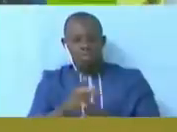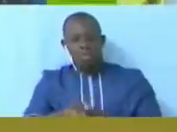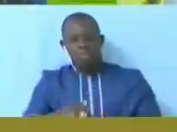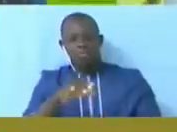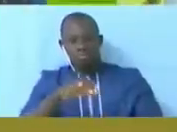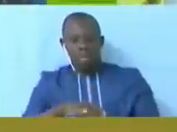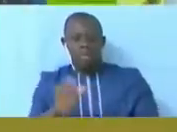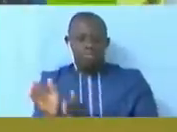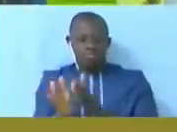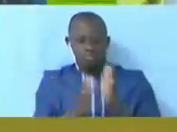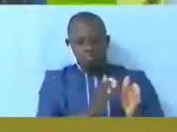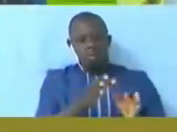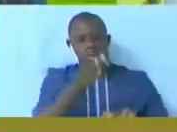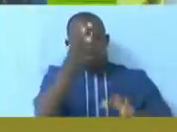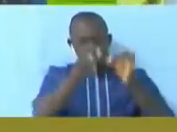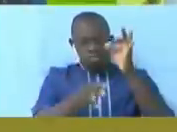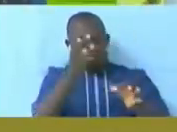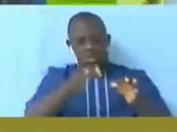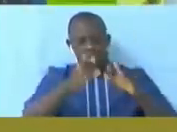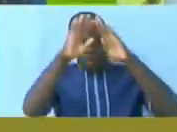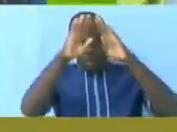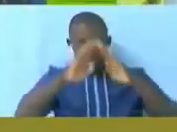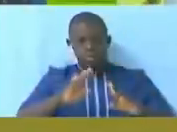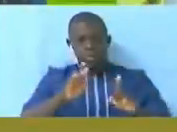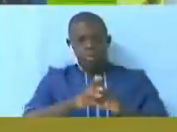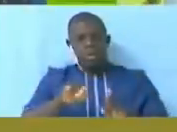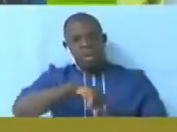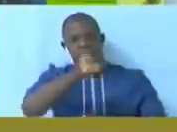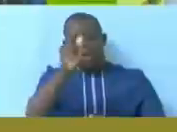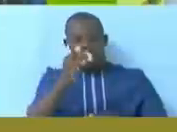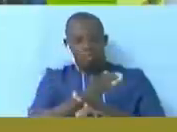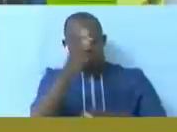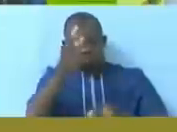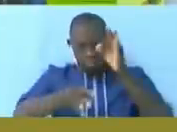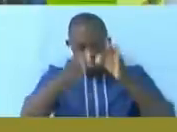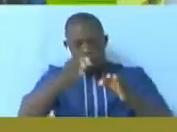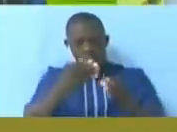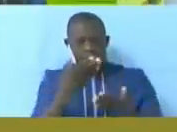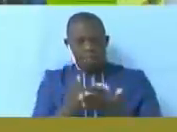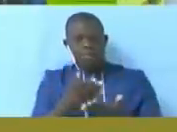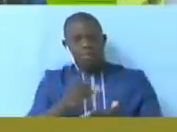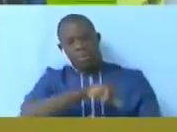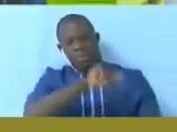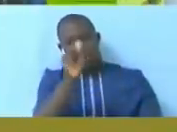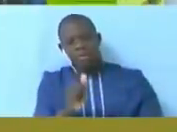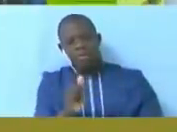to court. Inata na tumino de kangoda yesamba kitiola. And they were prosecuted. Ye kitindi.